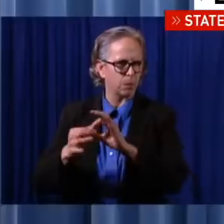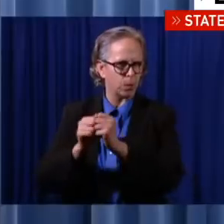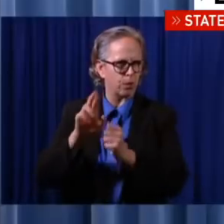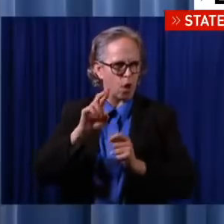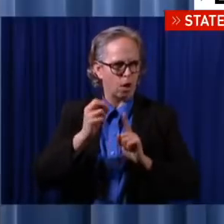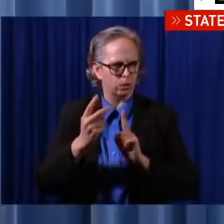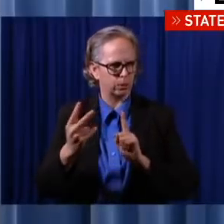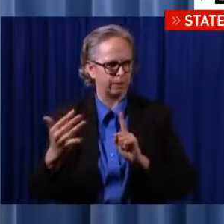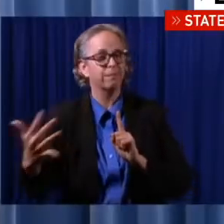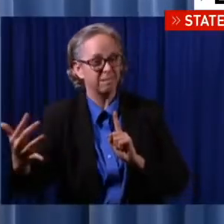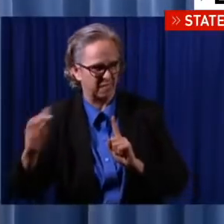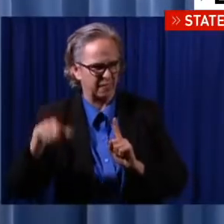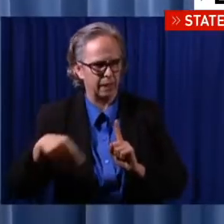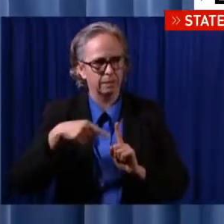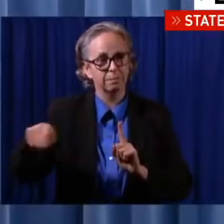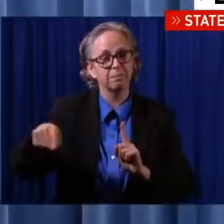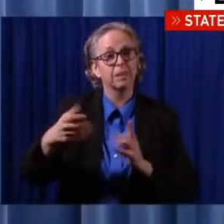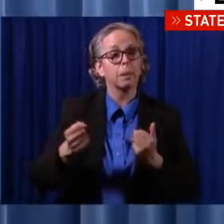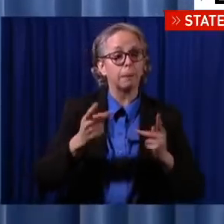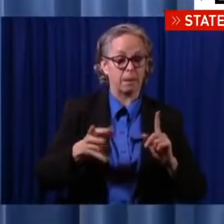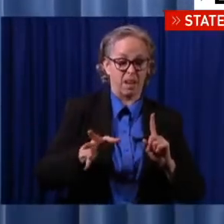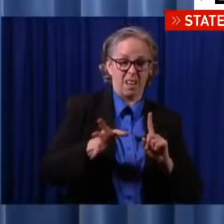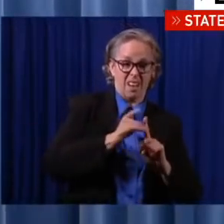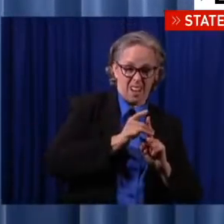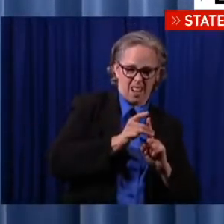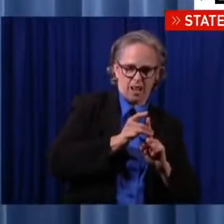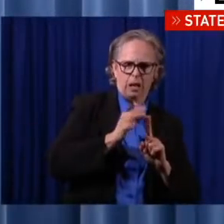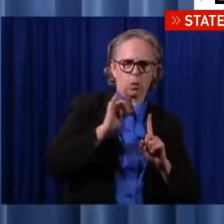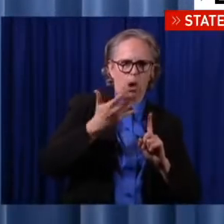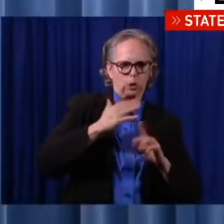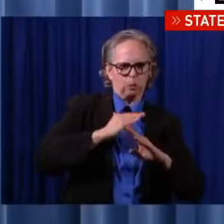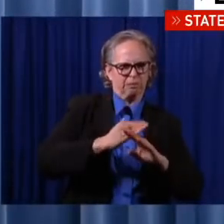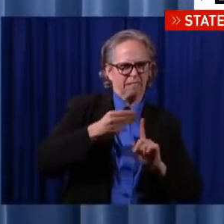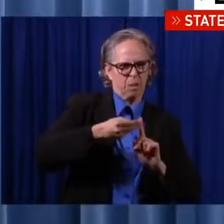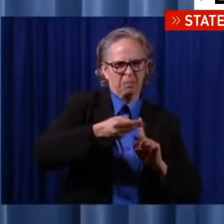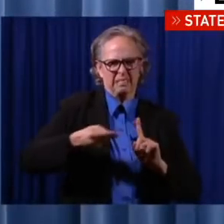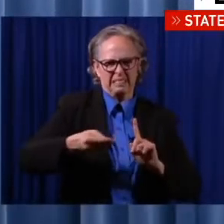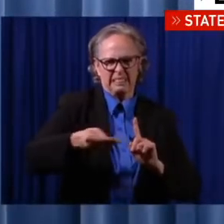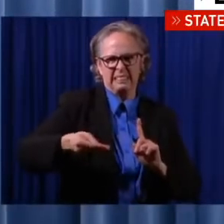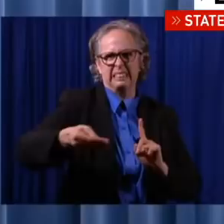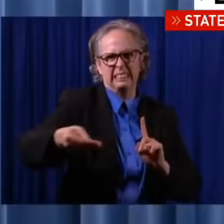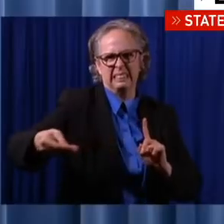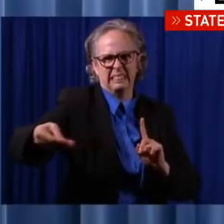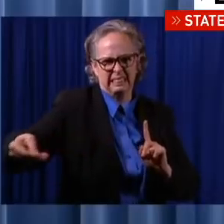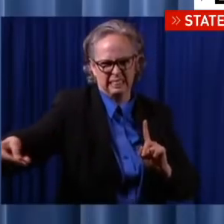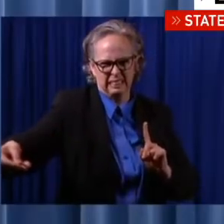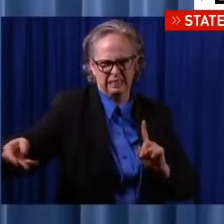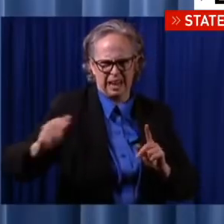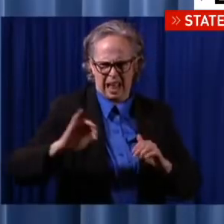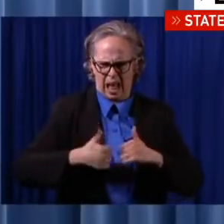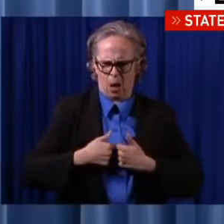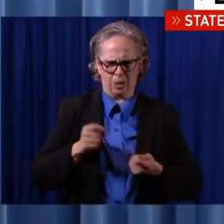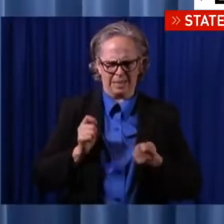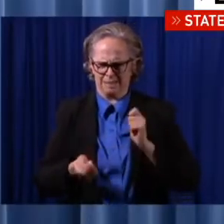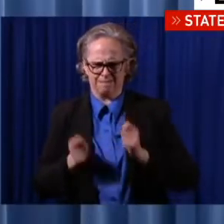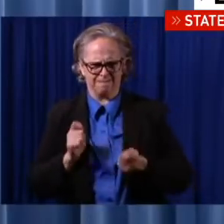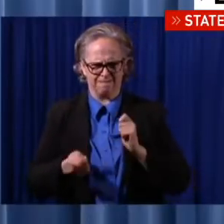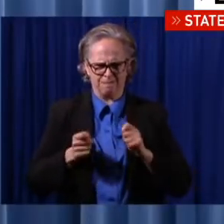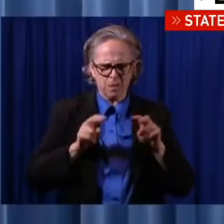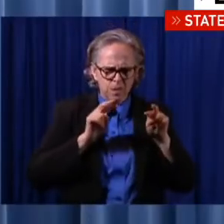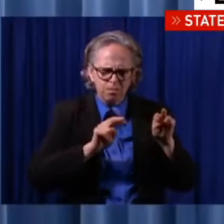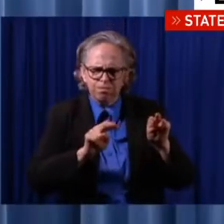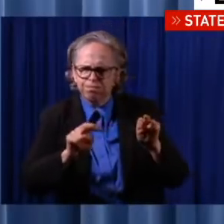contagious COVID-19 is and how we're monitoring changes in Ohio.